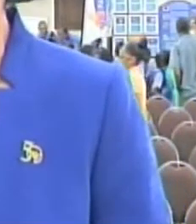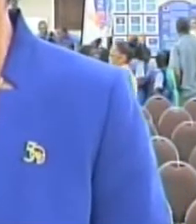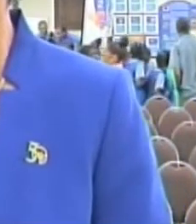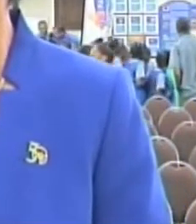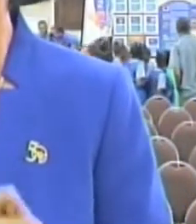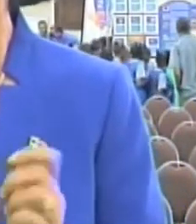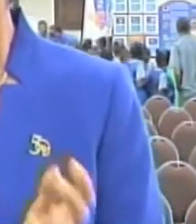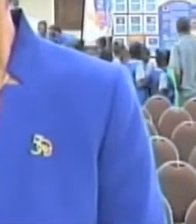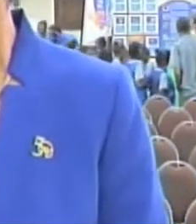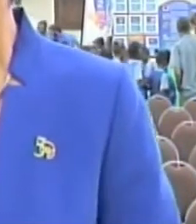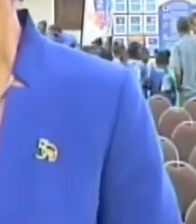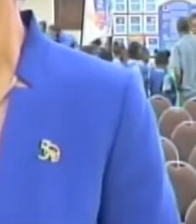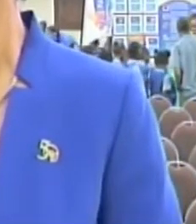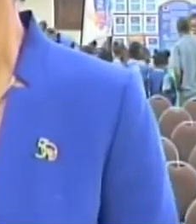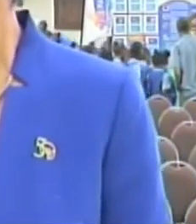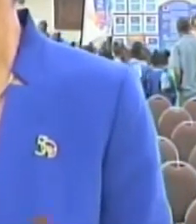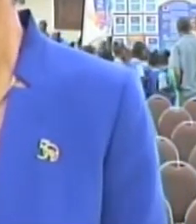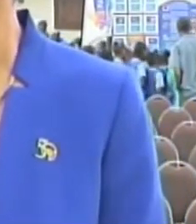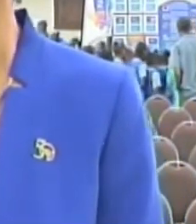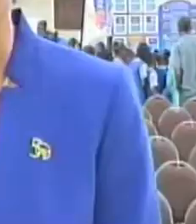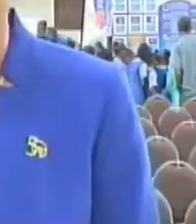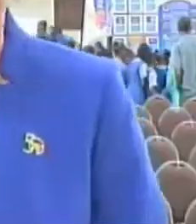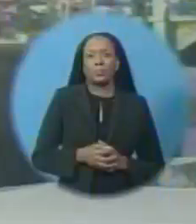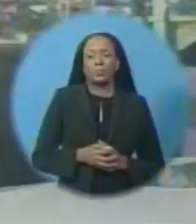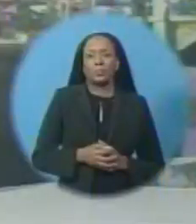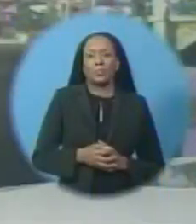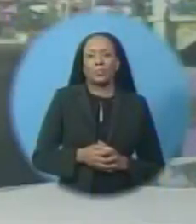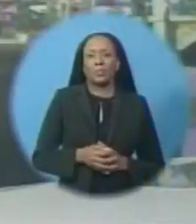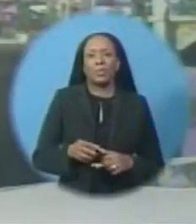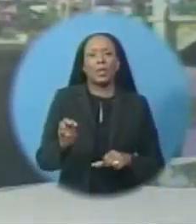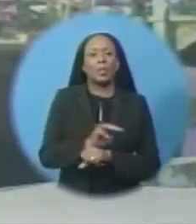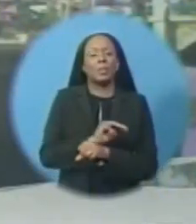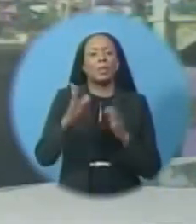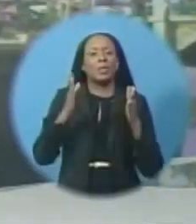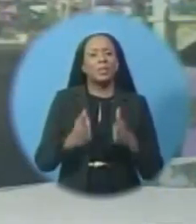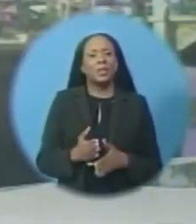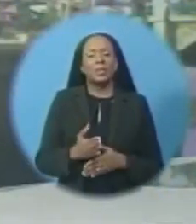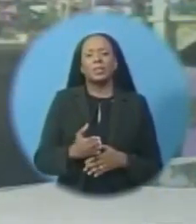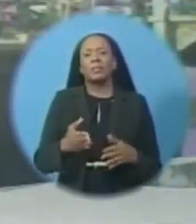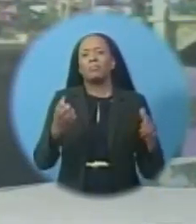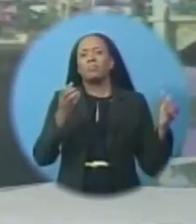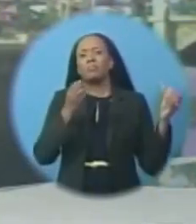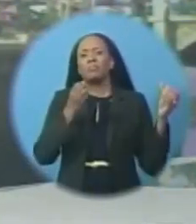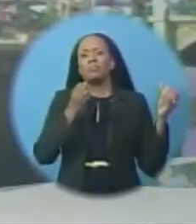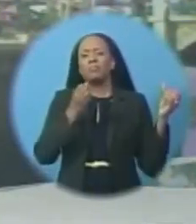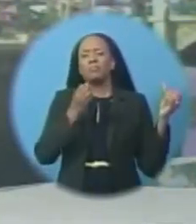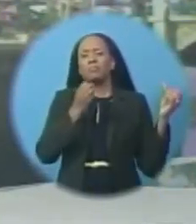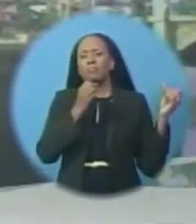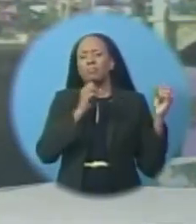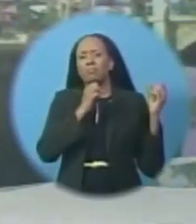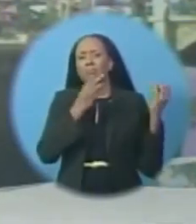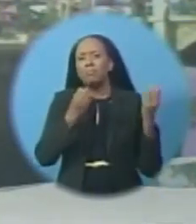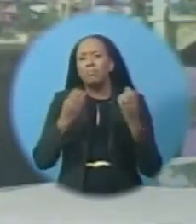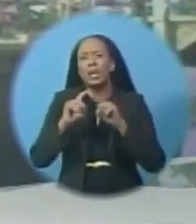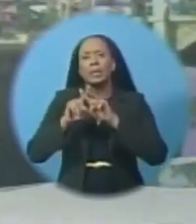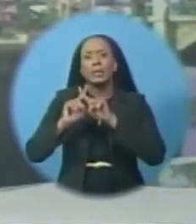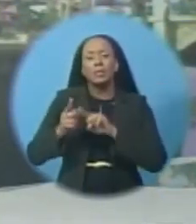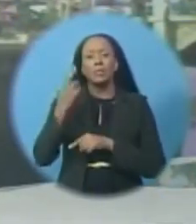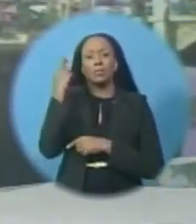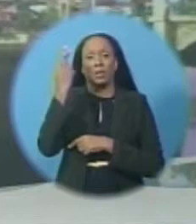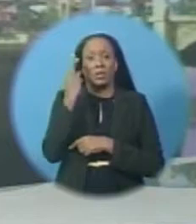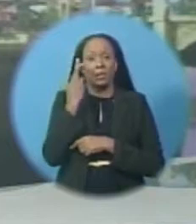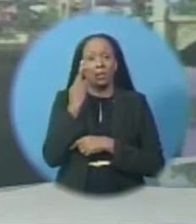to squeeze the workers. Senator Bayer-Suckoo says it's for these reasons that May